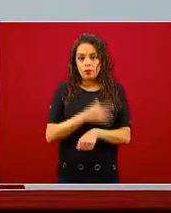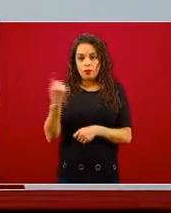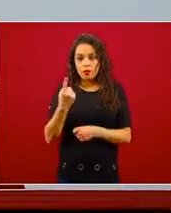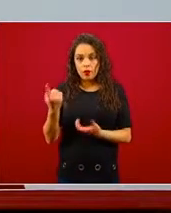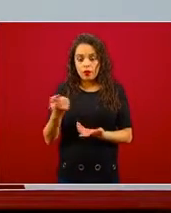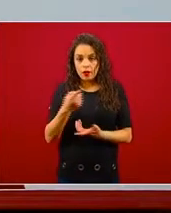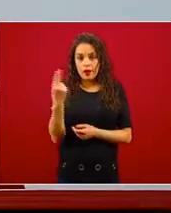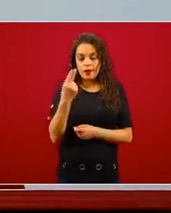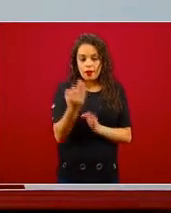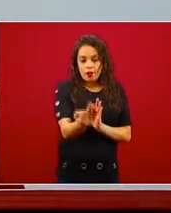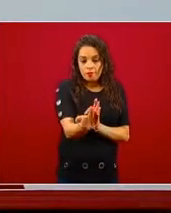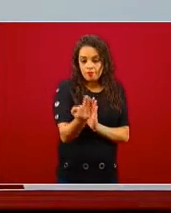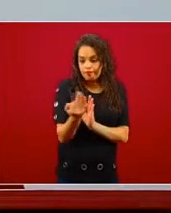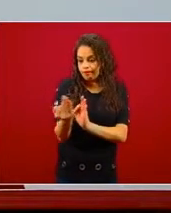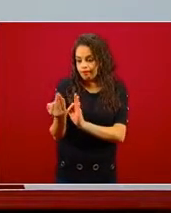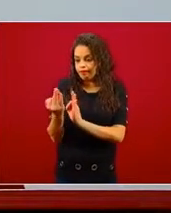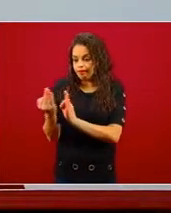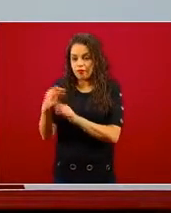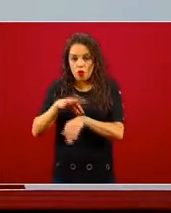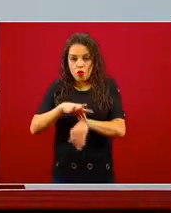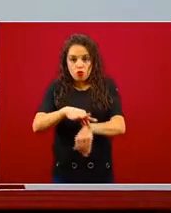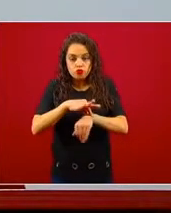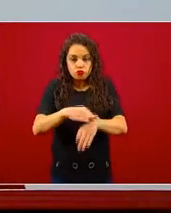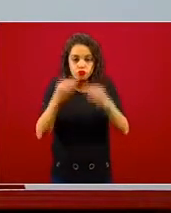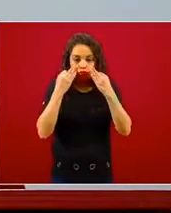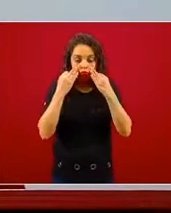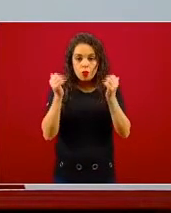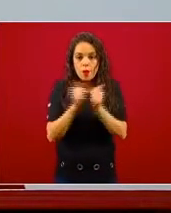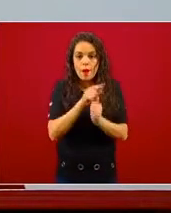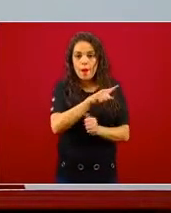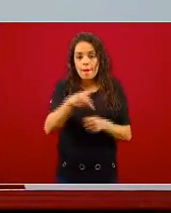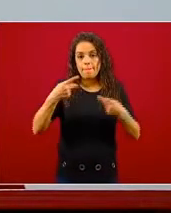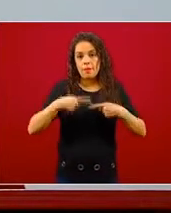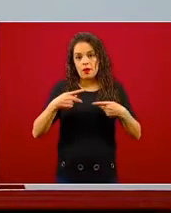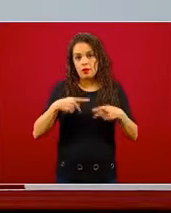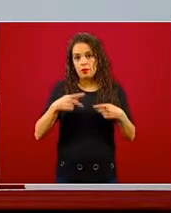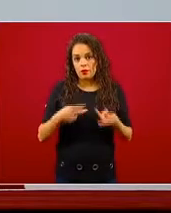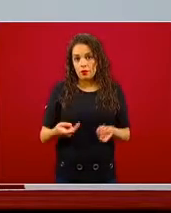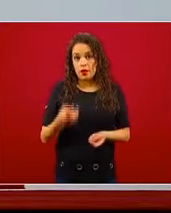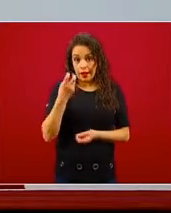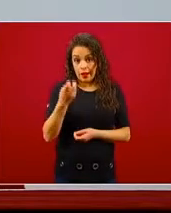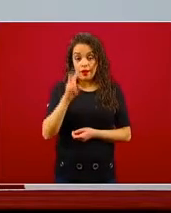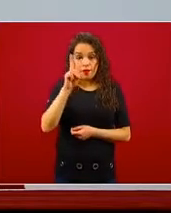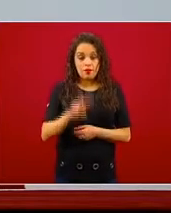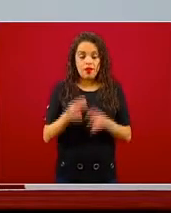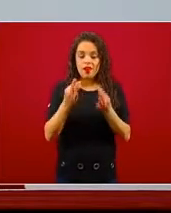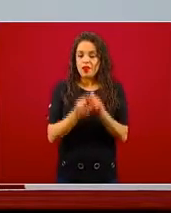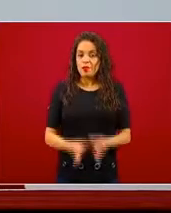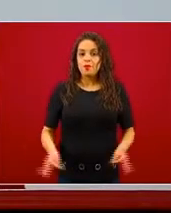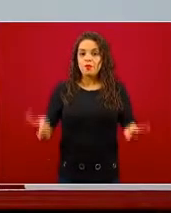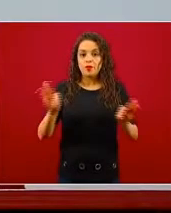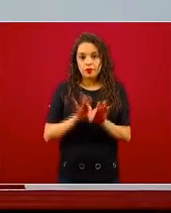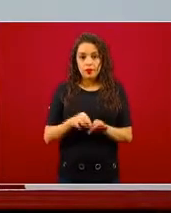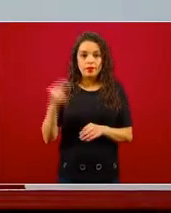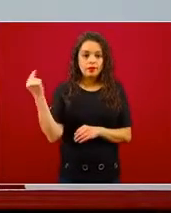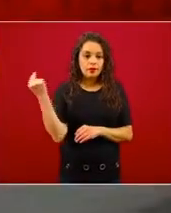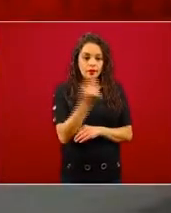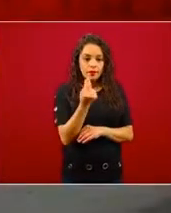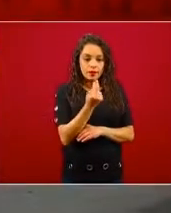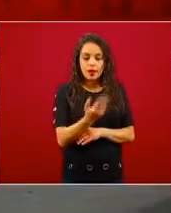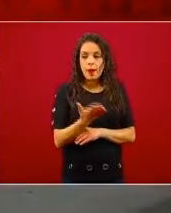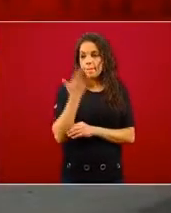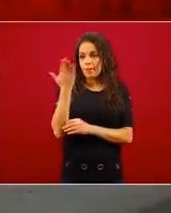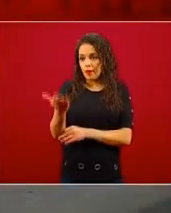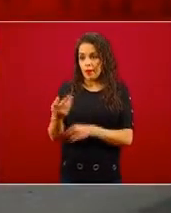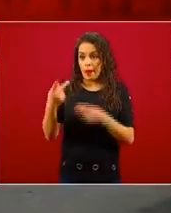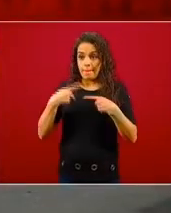are always at risk because their job requires physical closeness with the people that they are taking care of.